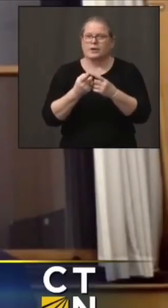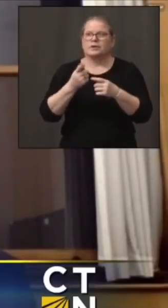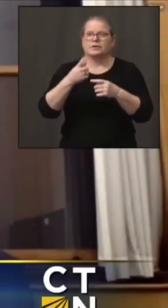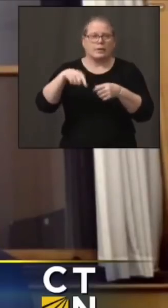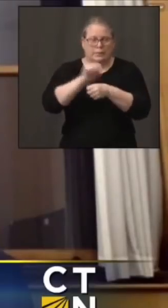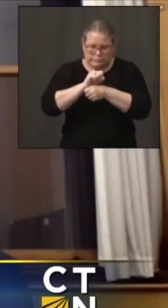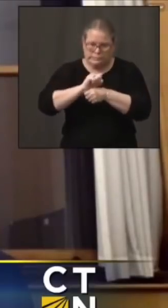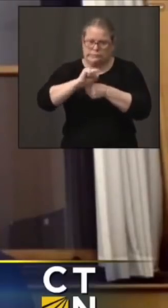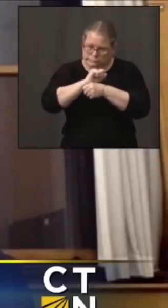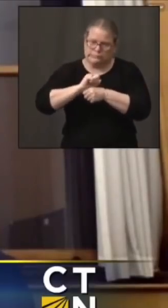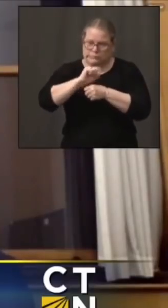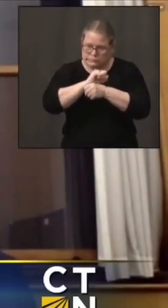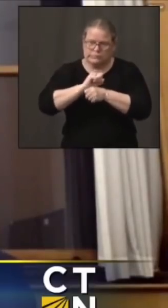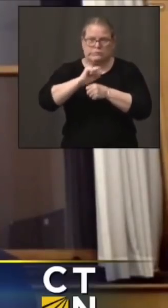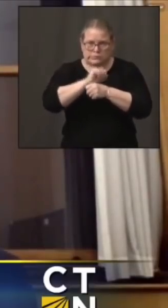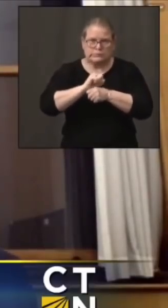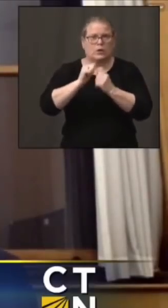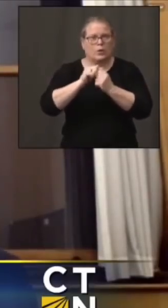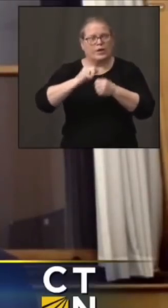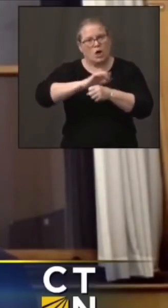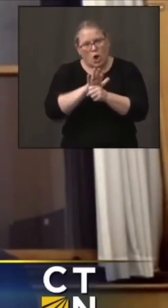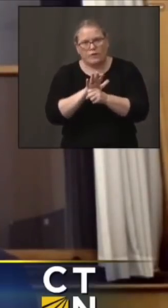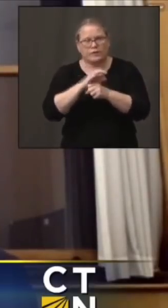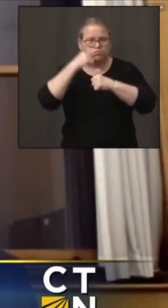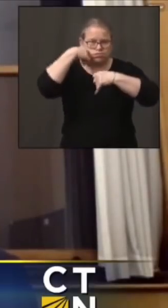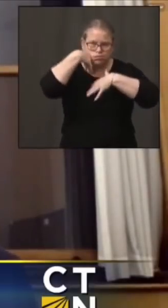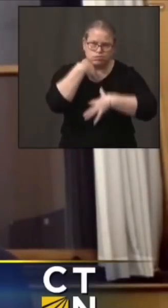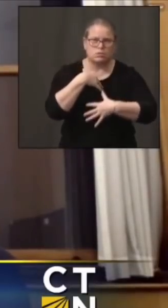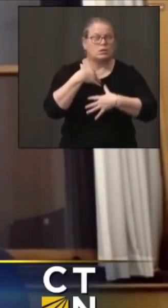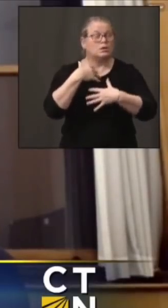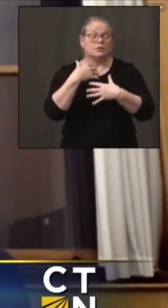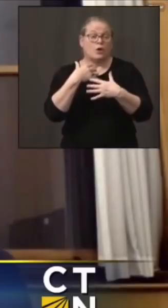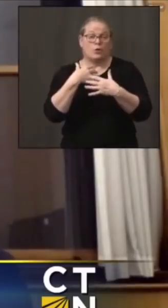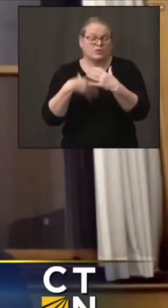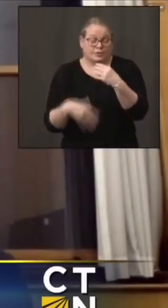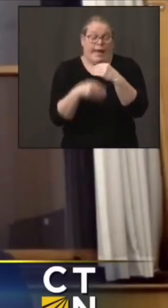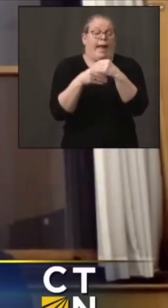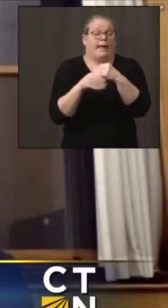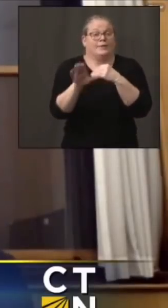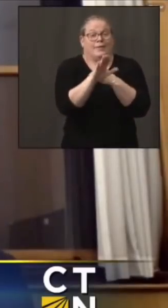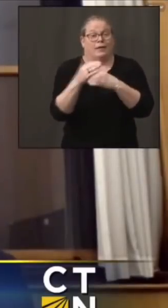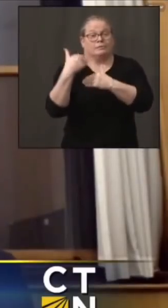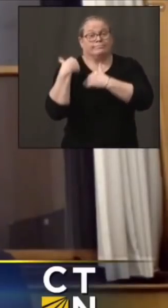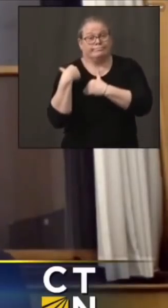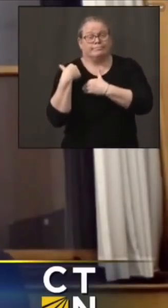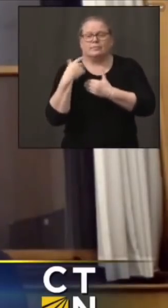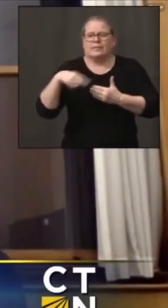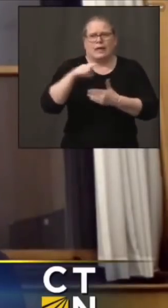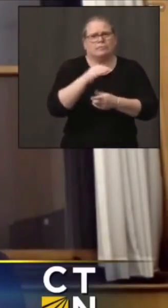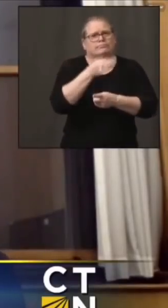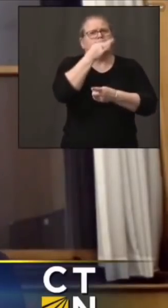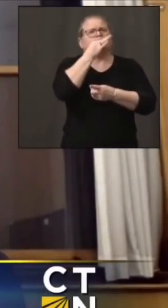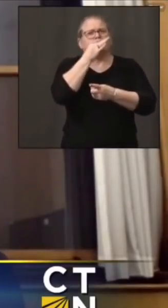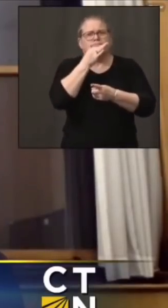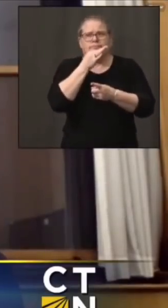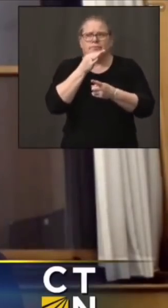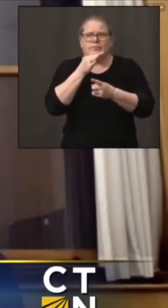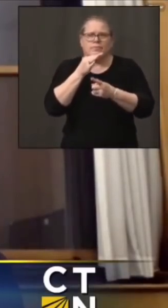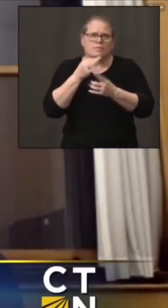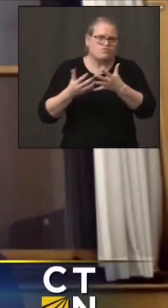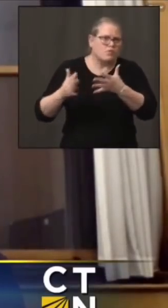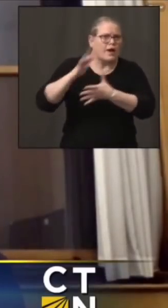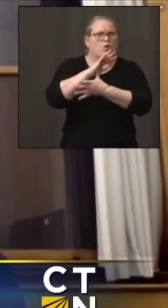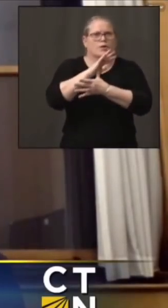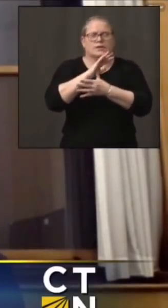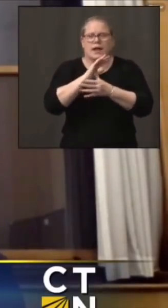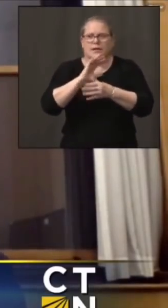thing added to their plate. And so, they've been doing an unbelievable job of, prioritizing resources and time to stand up